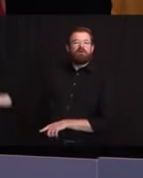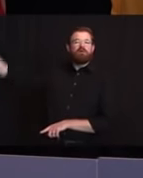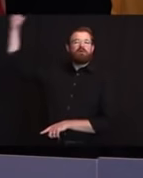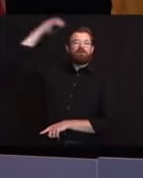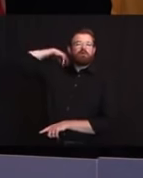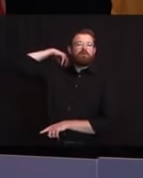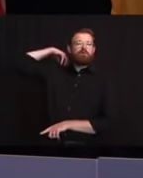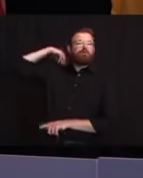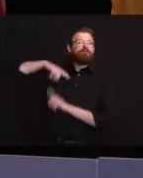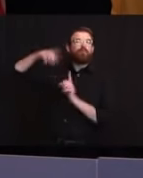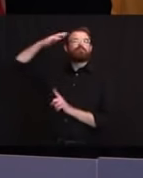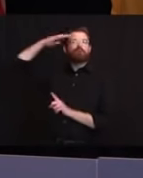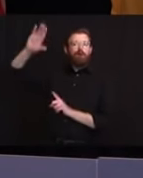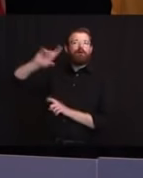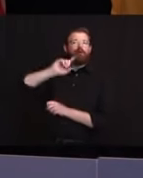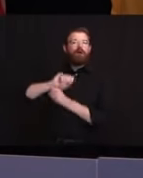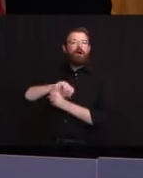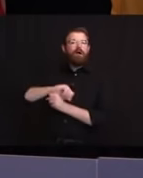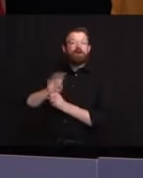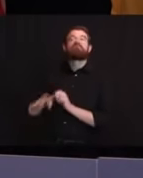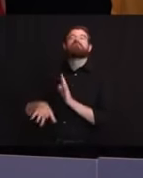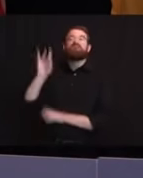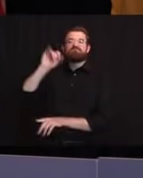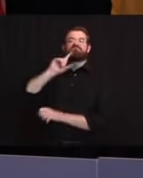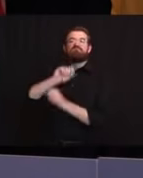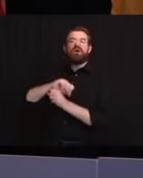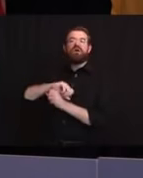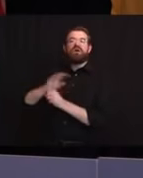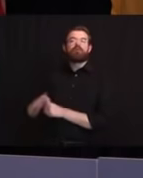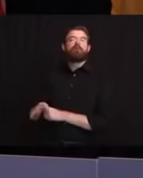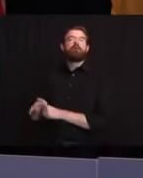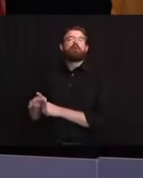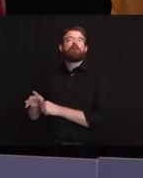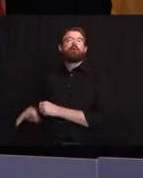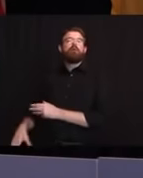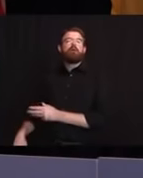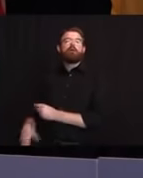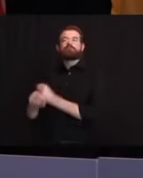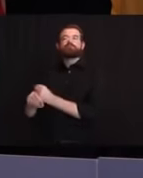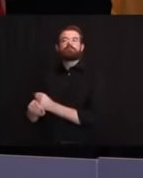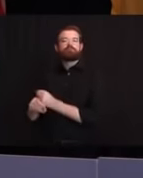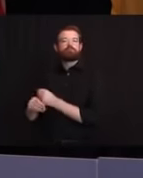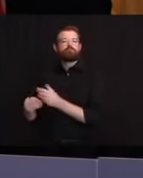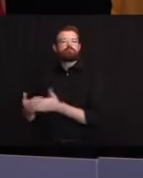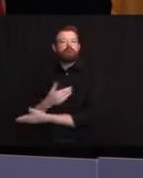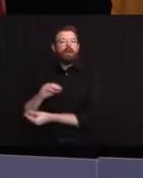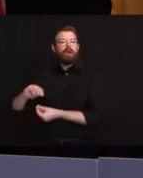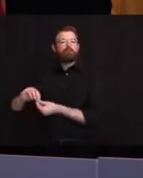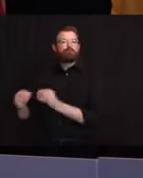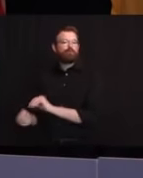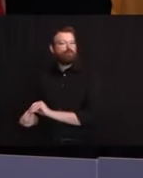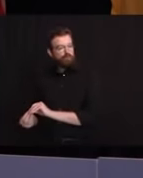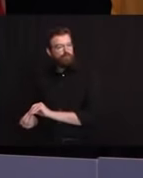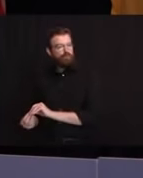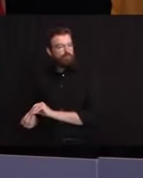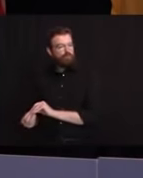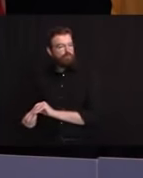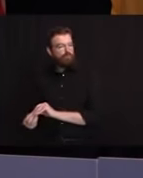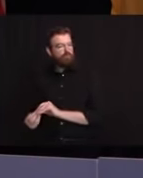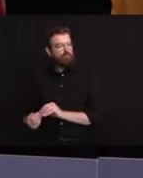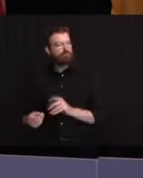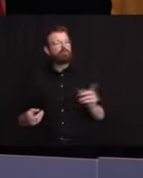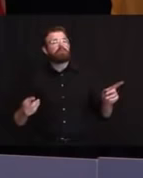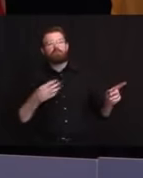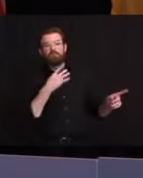happened. One of the things that I like to try to do is encourage people to look on our website, where we have what we call an epicurve